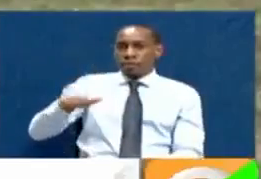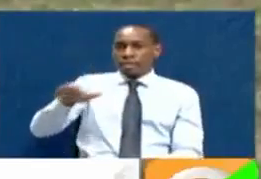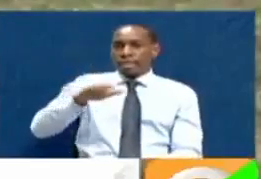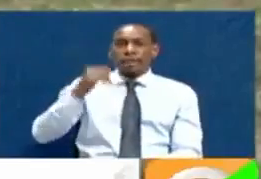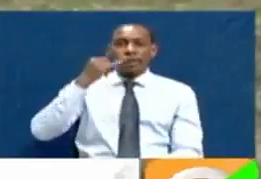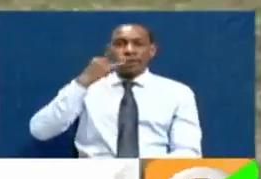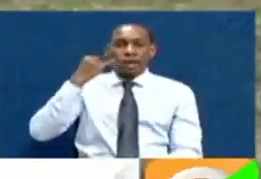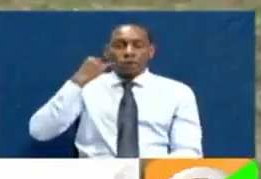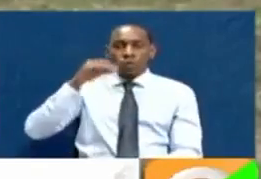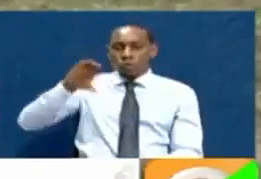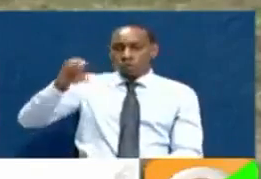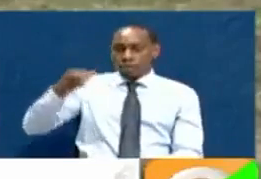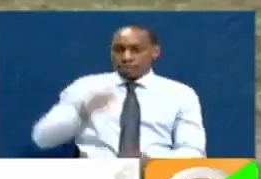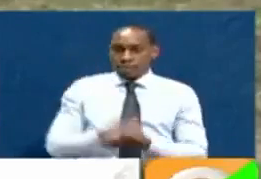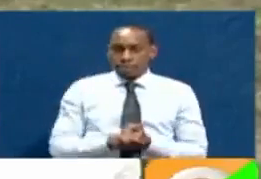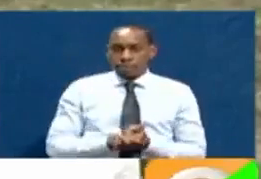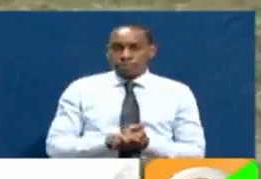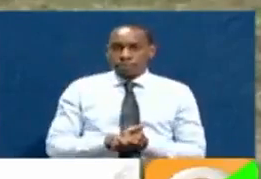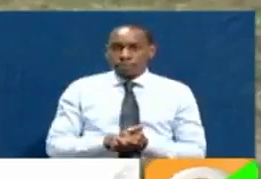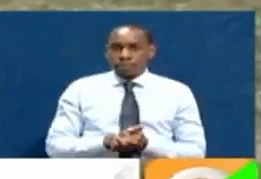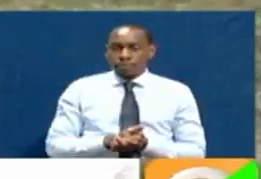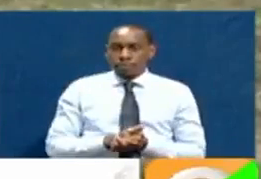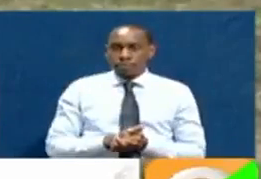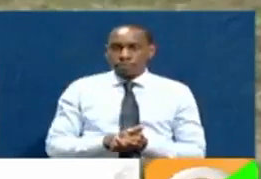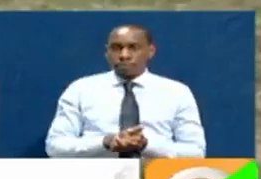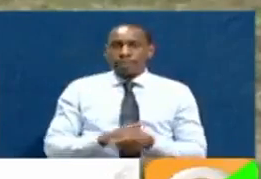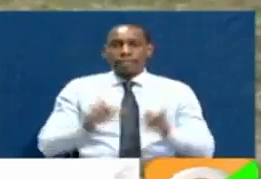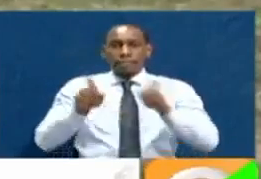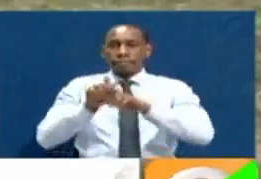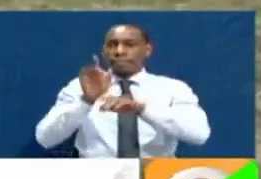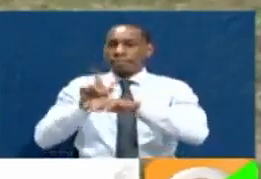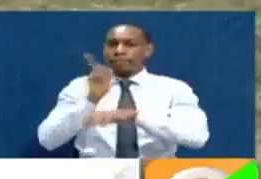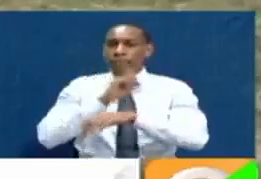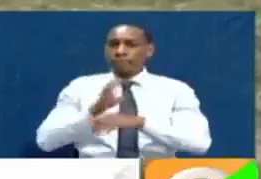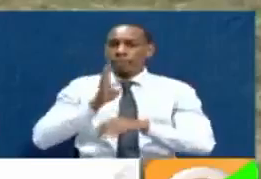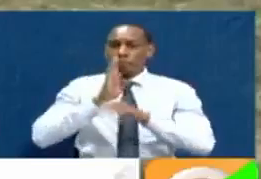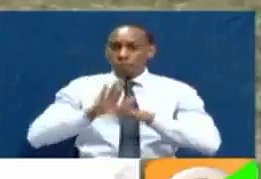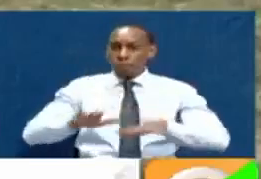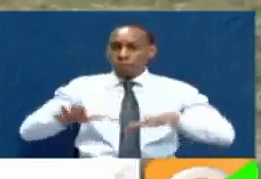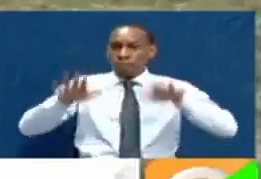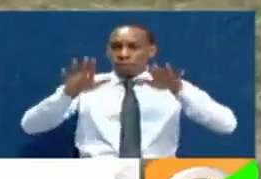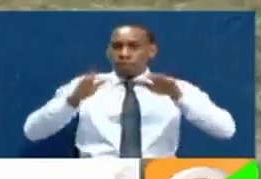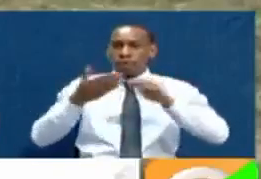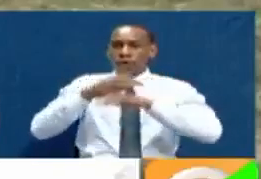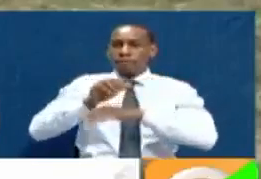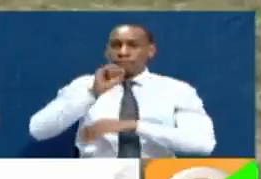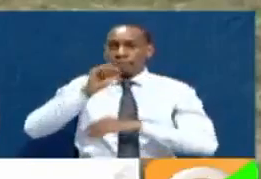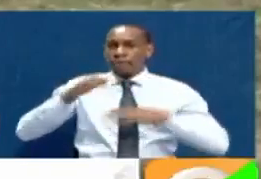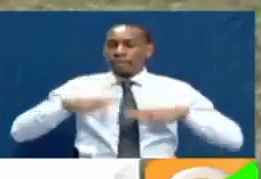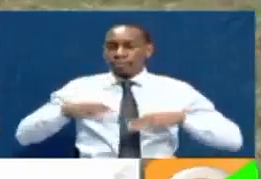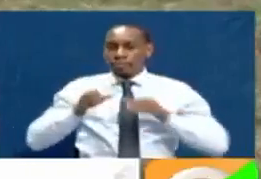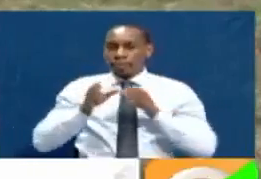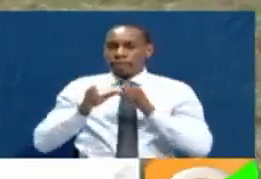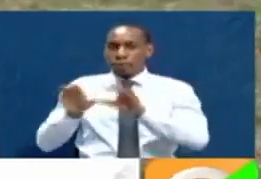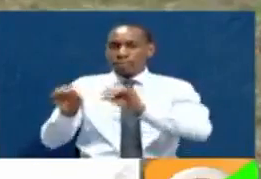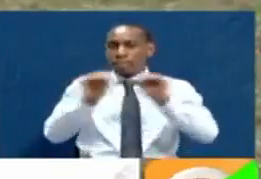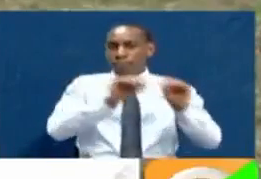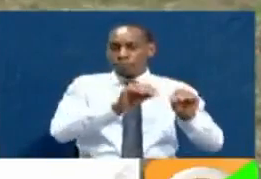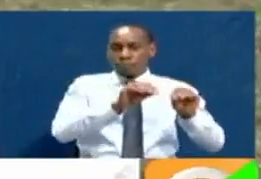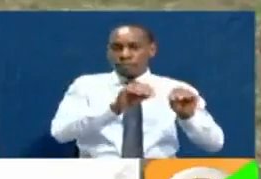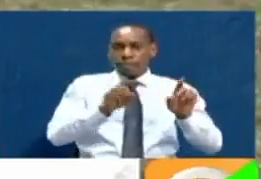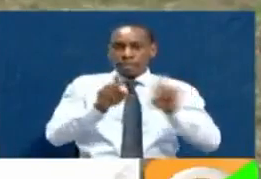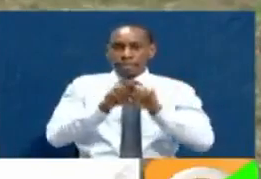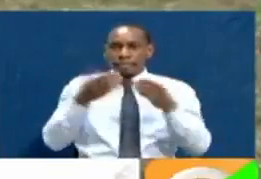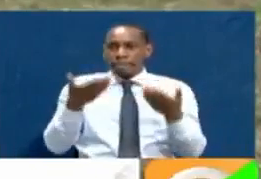Nakuru County, Nakuru town. Pia wameaffectiwa na maji, over 500 people have been displaced.